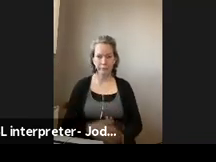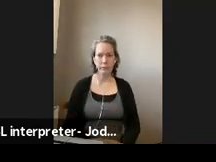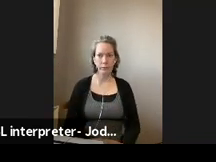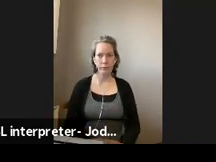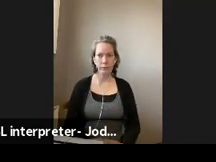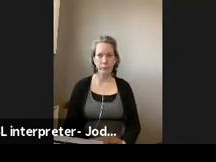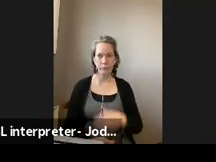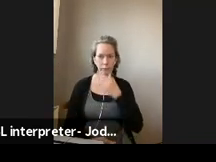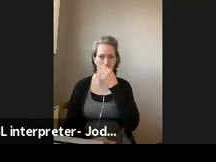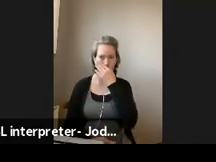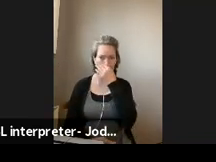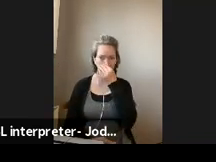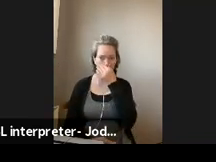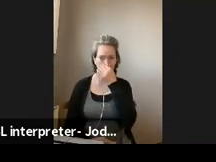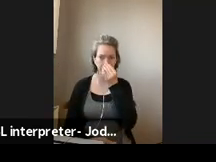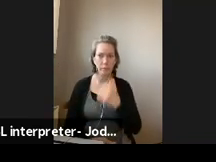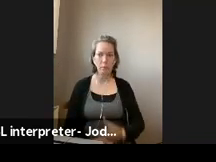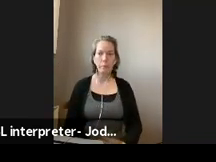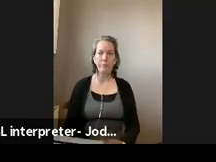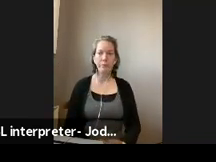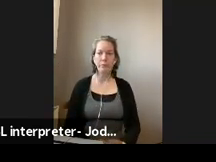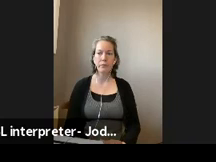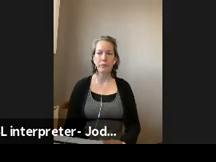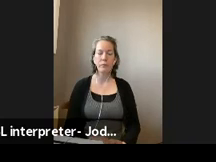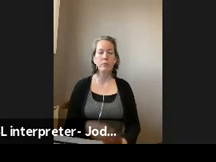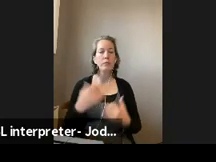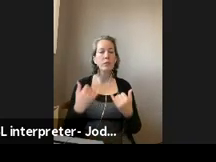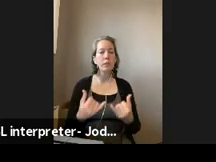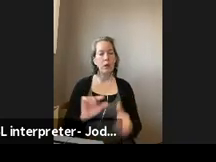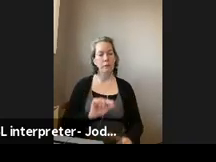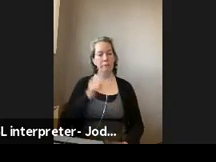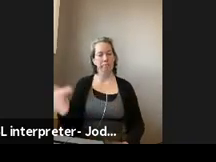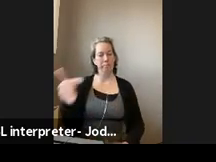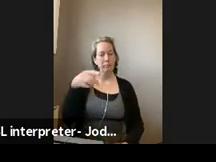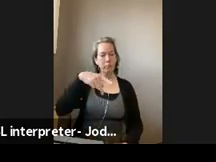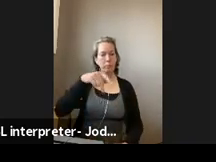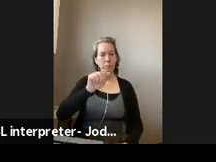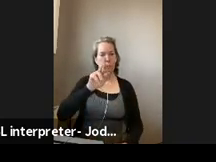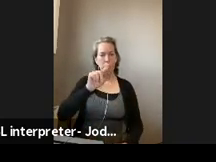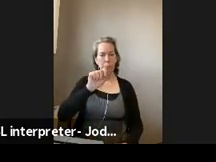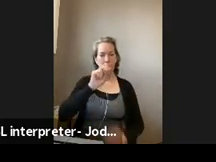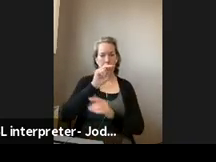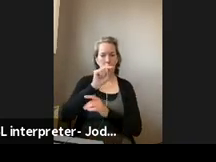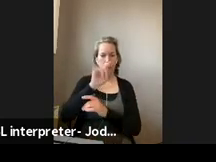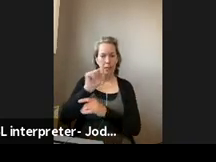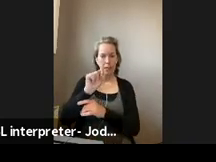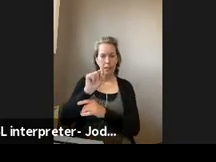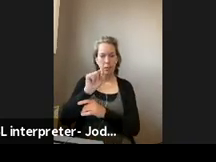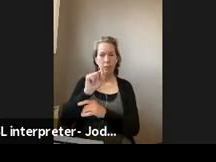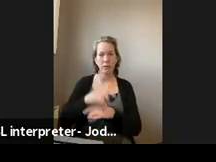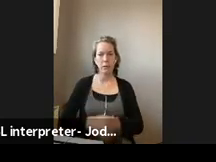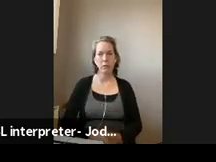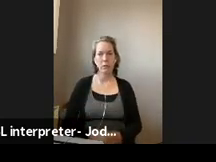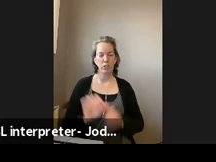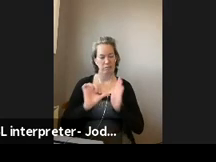Perfect. So from here, Parneet's gonna take it away. Just wanted to emphasize, of course, that the